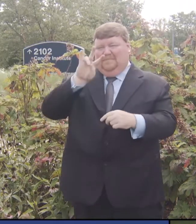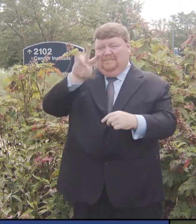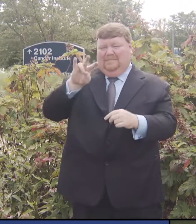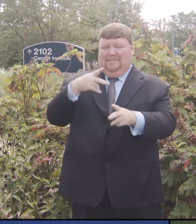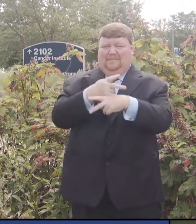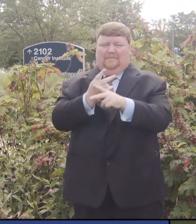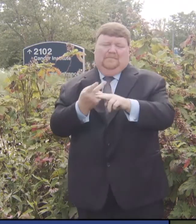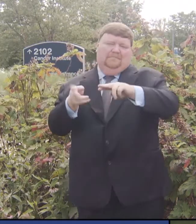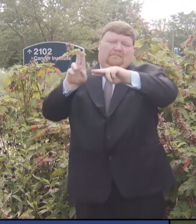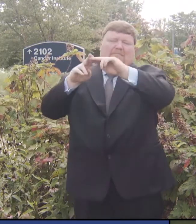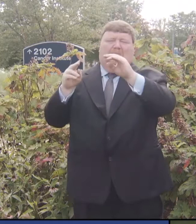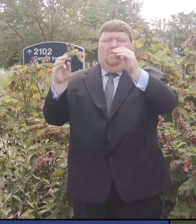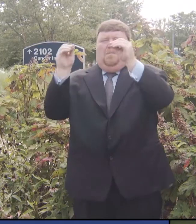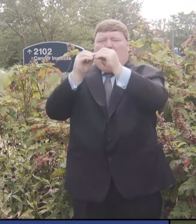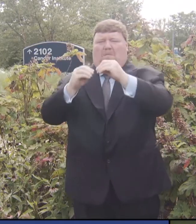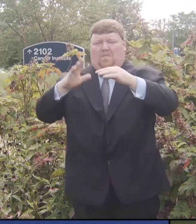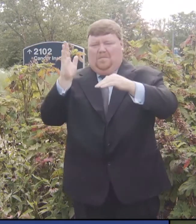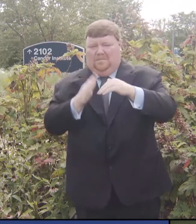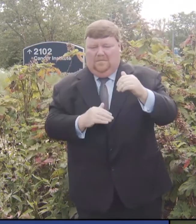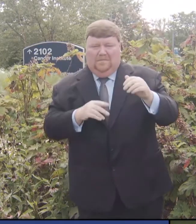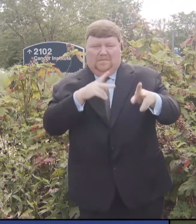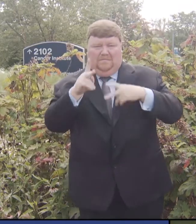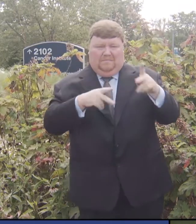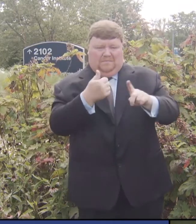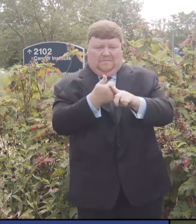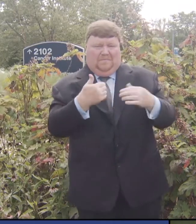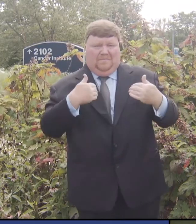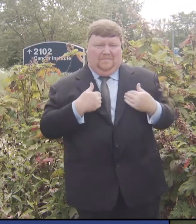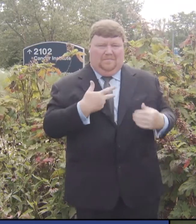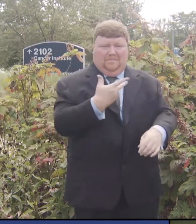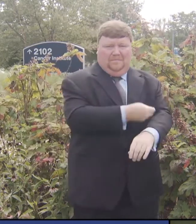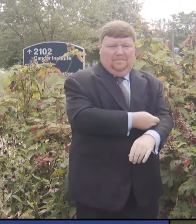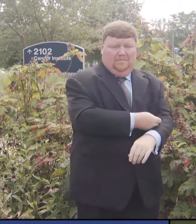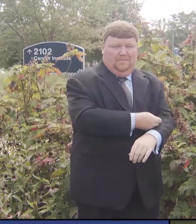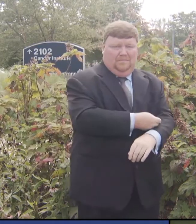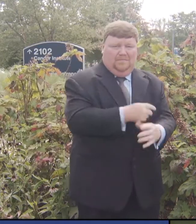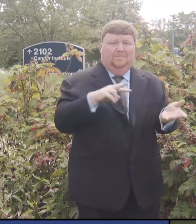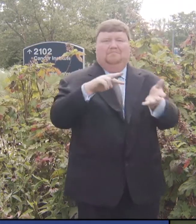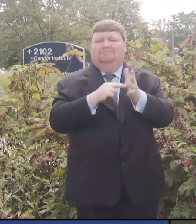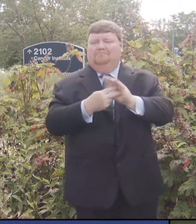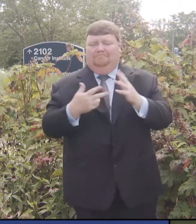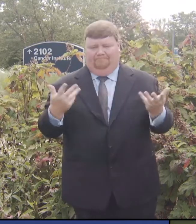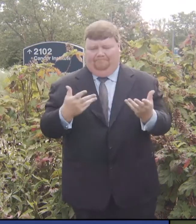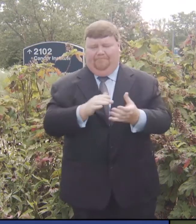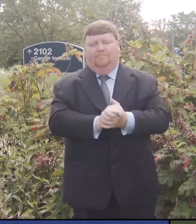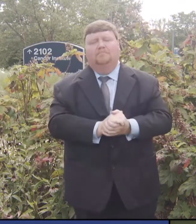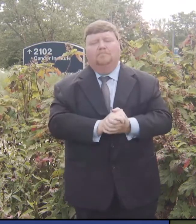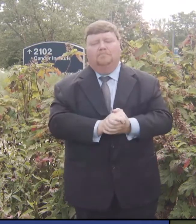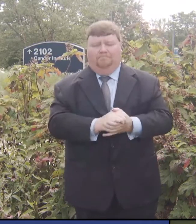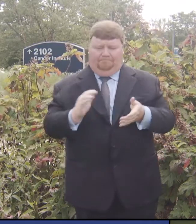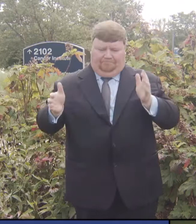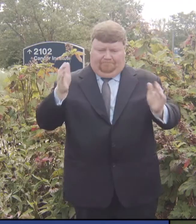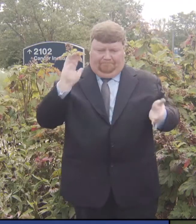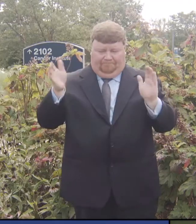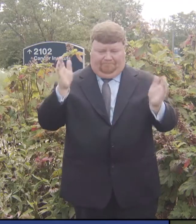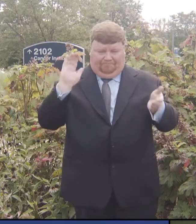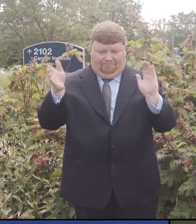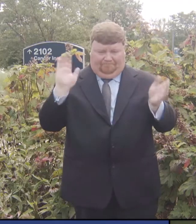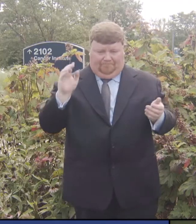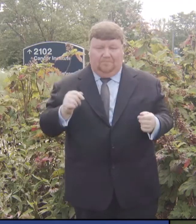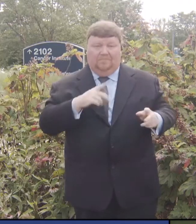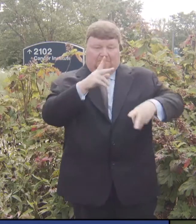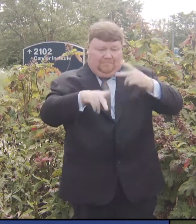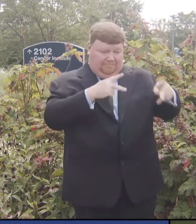as high as the case incidence among the fully vaccinated. What this means is that compared to unvaccinated